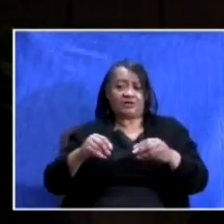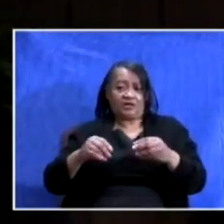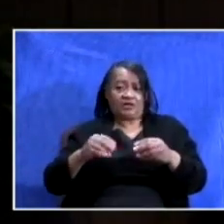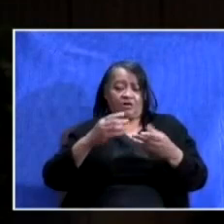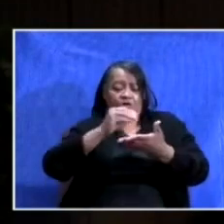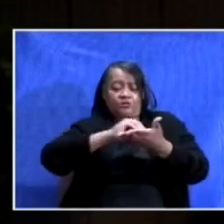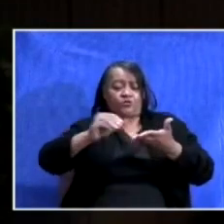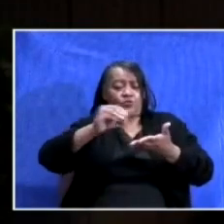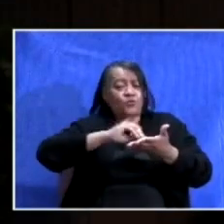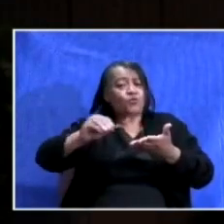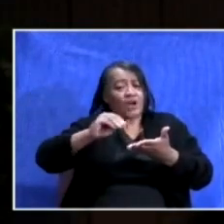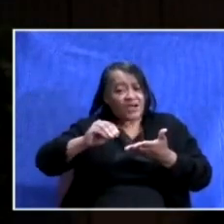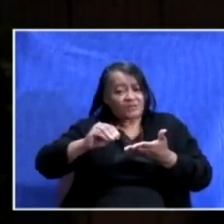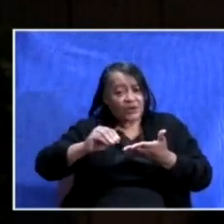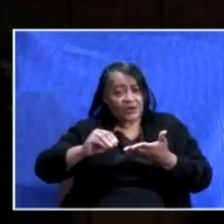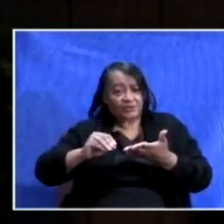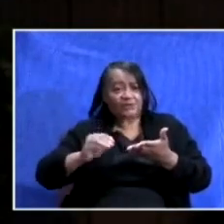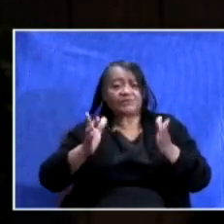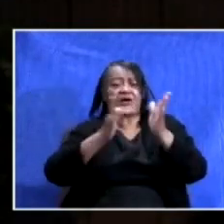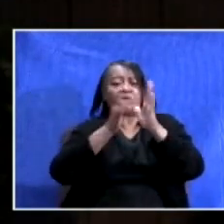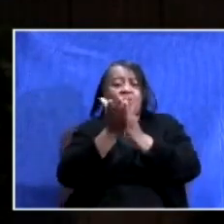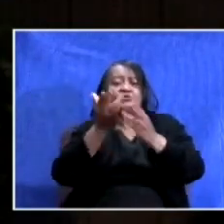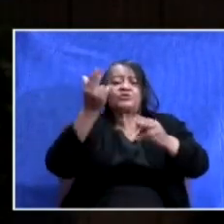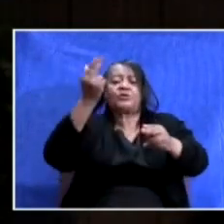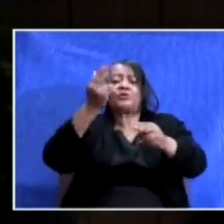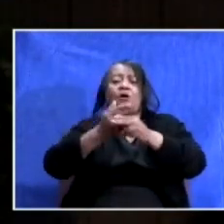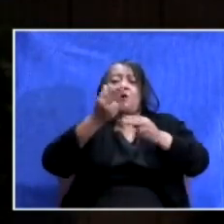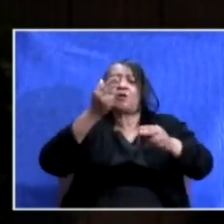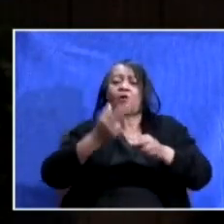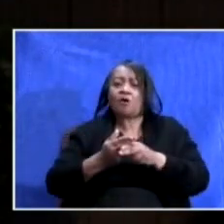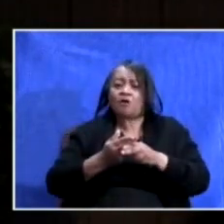right what the Bible calls